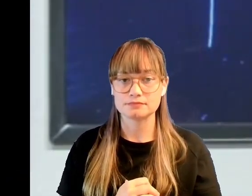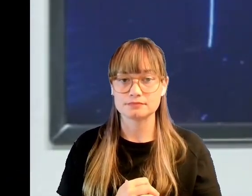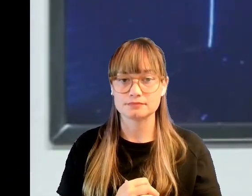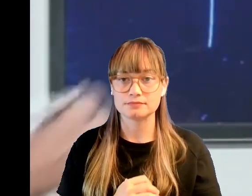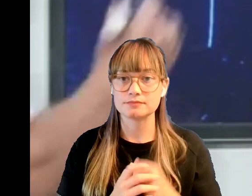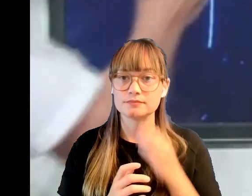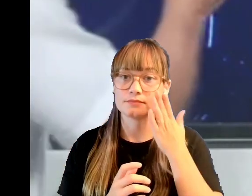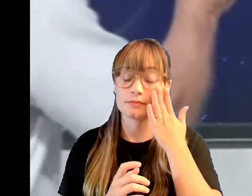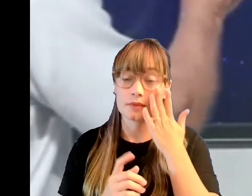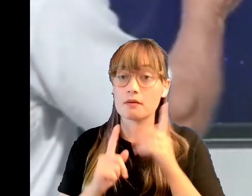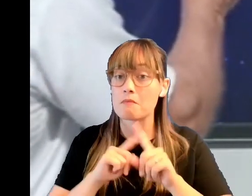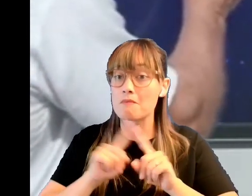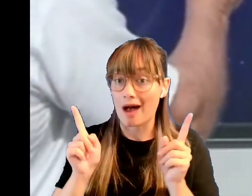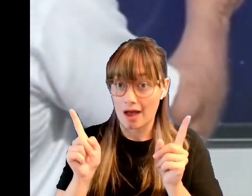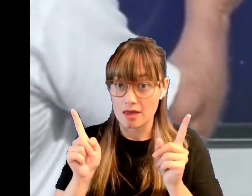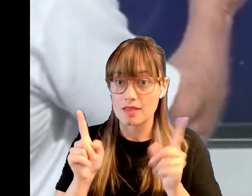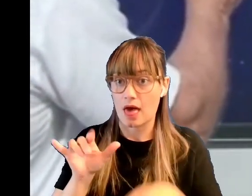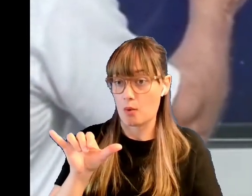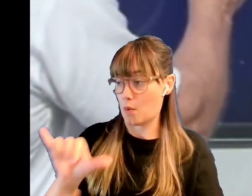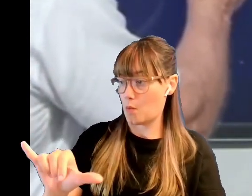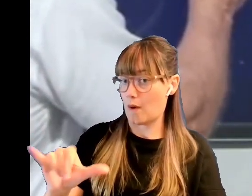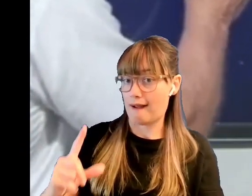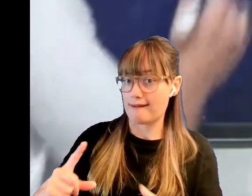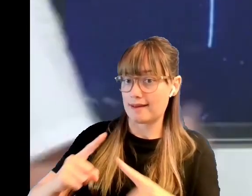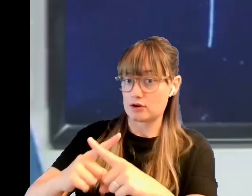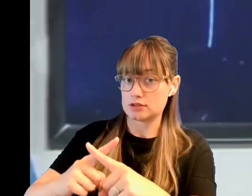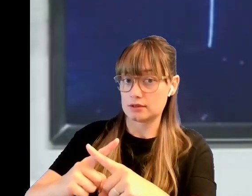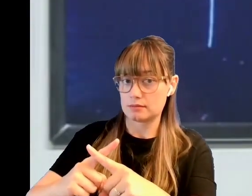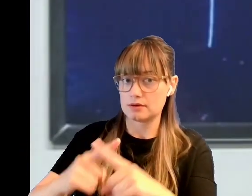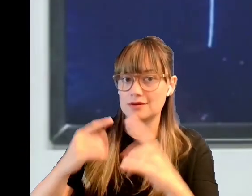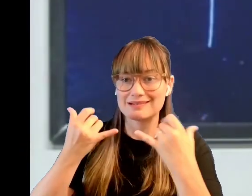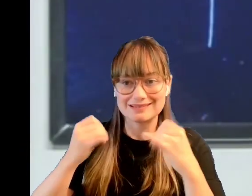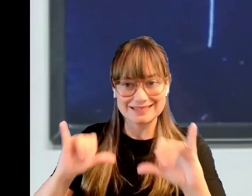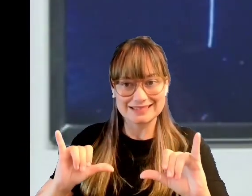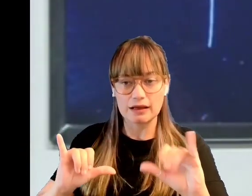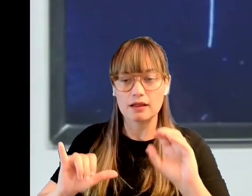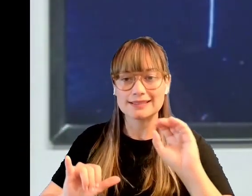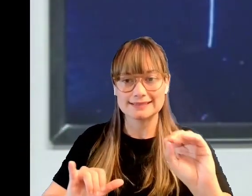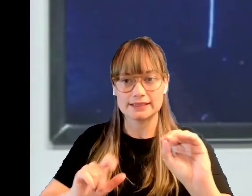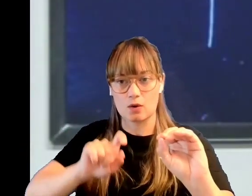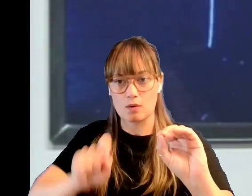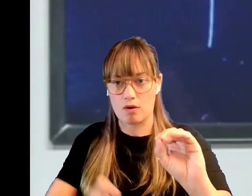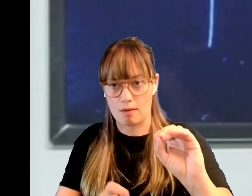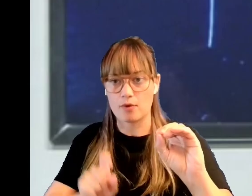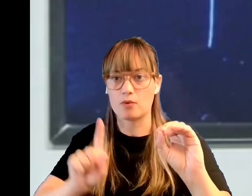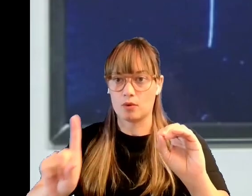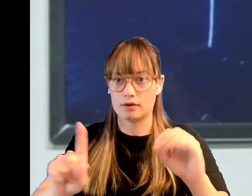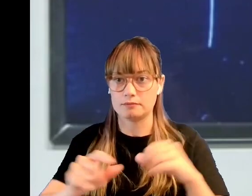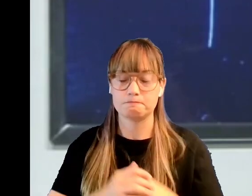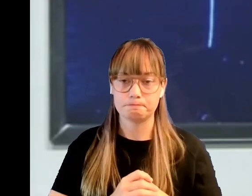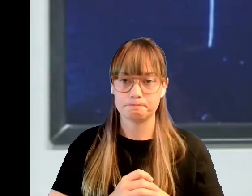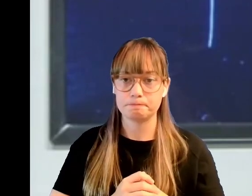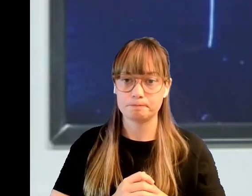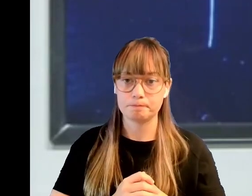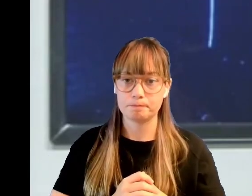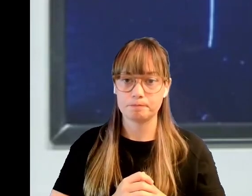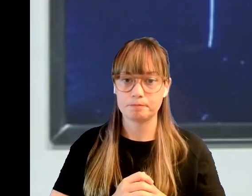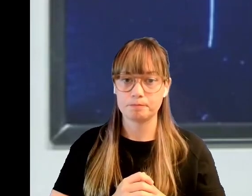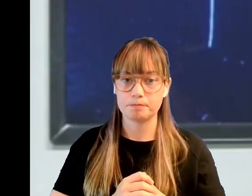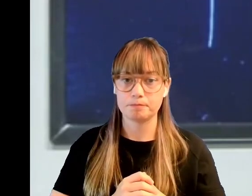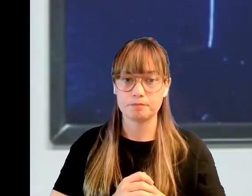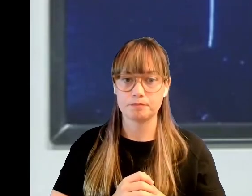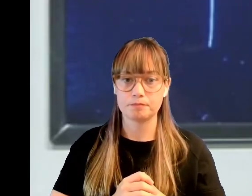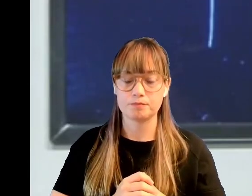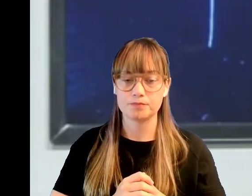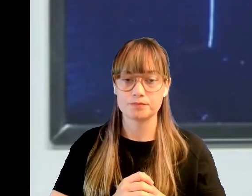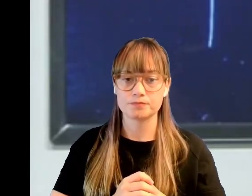in any case, the y-intercept is 0, 1. Okay? Now,